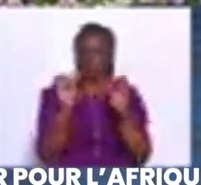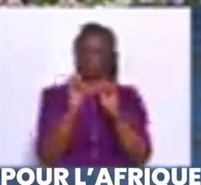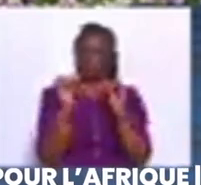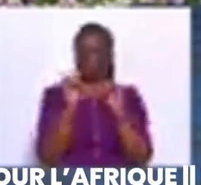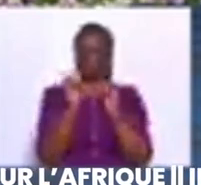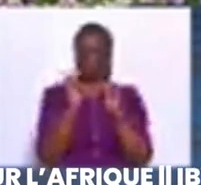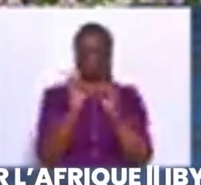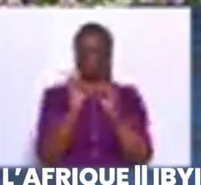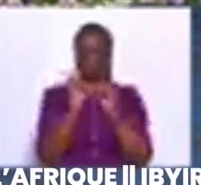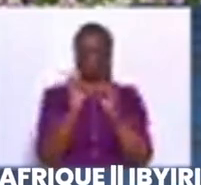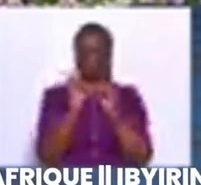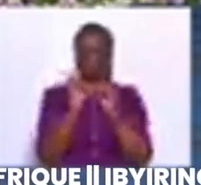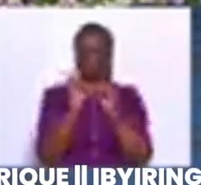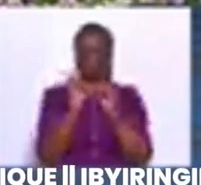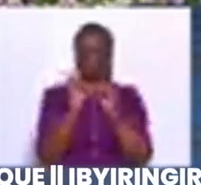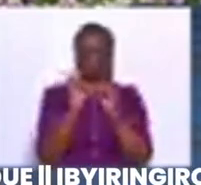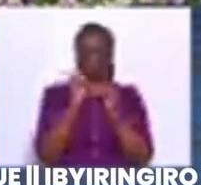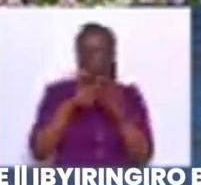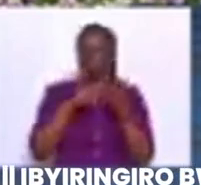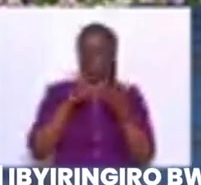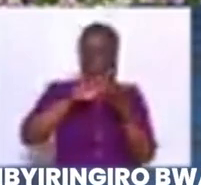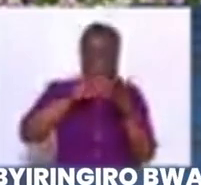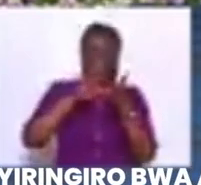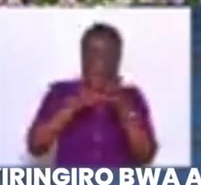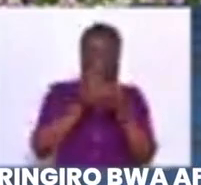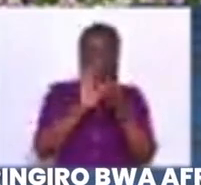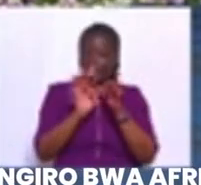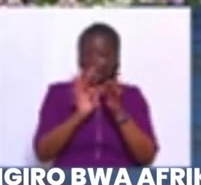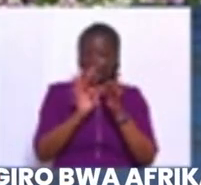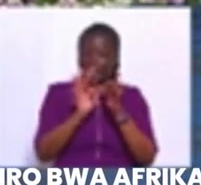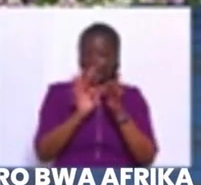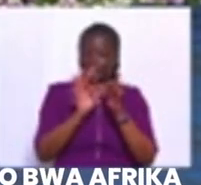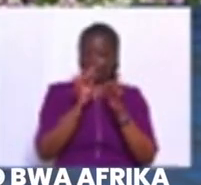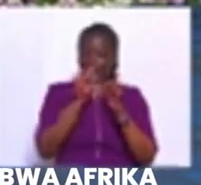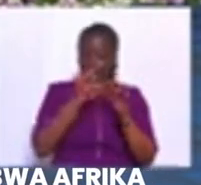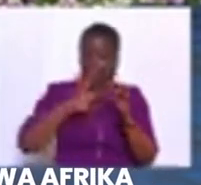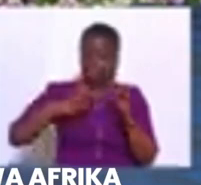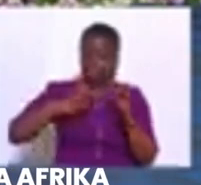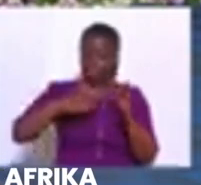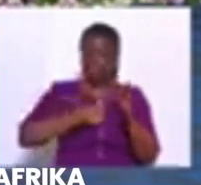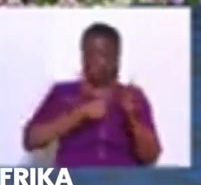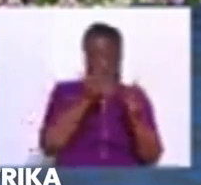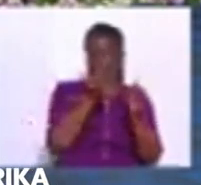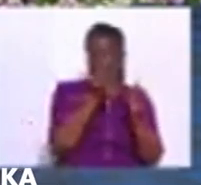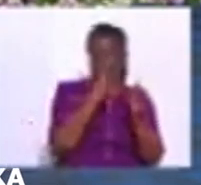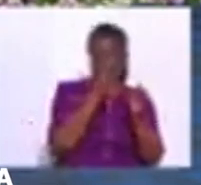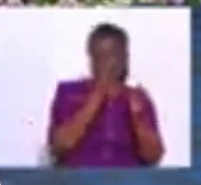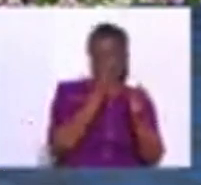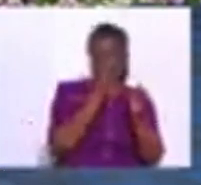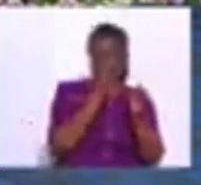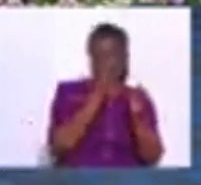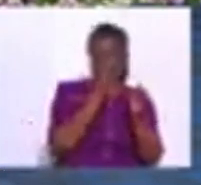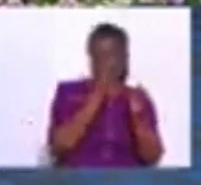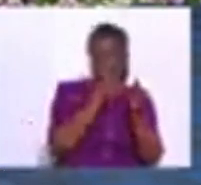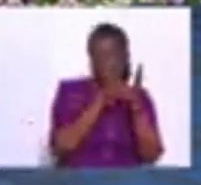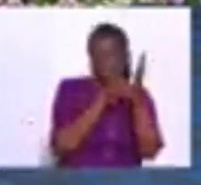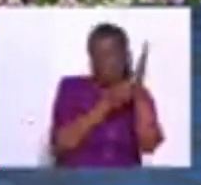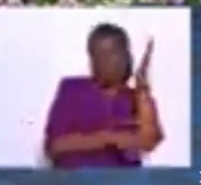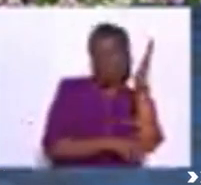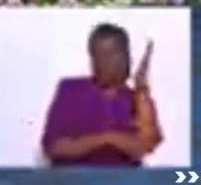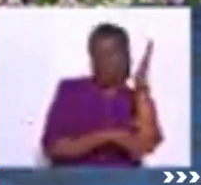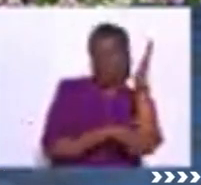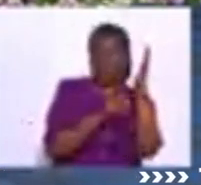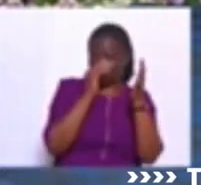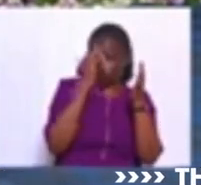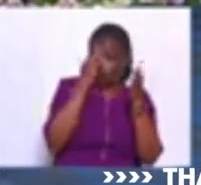don't quote me. But what I am saying is if we just ate a little bit poorer. Do you know what I